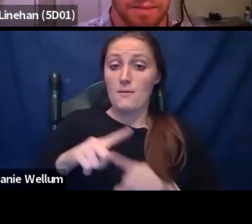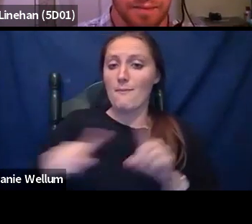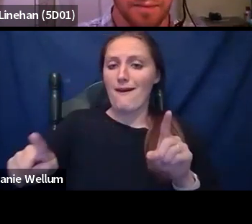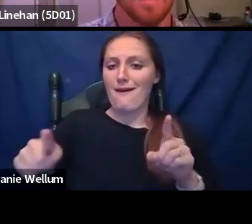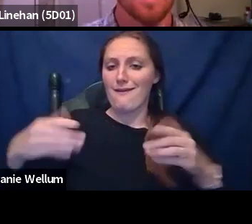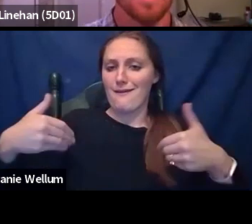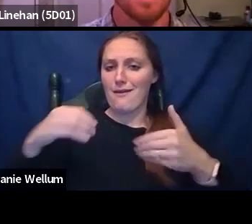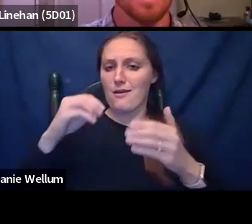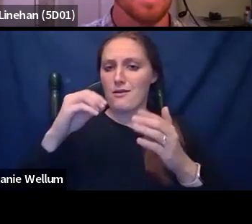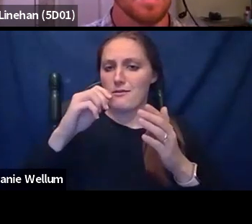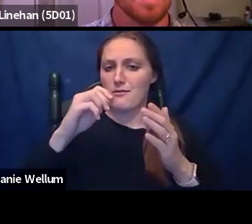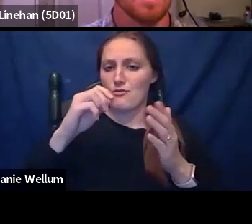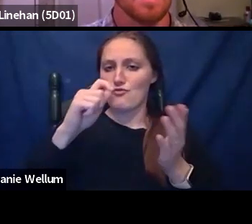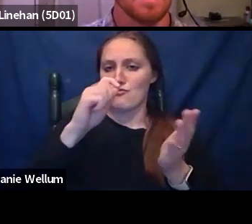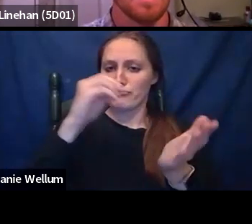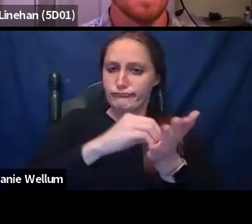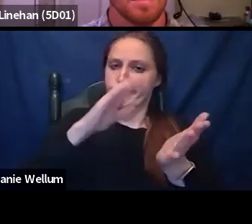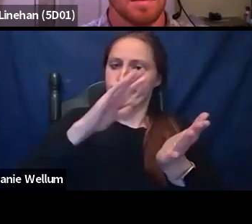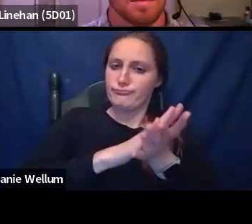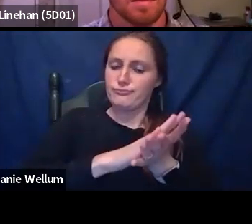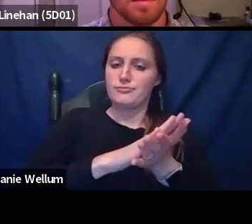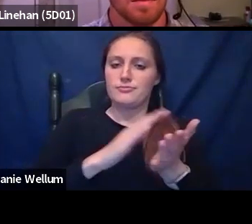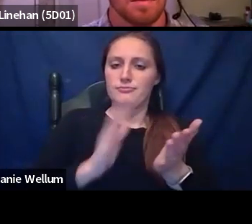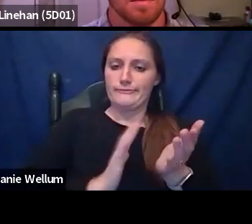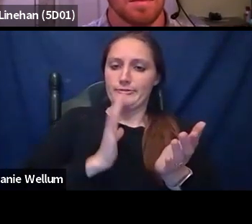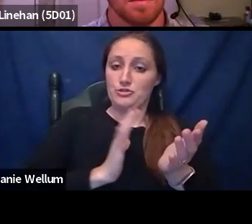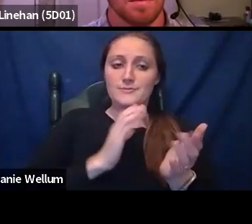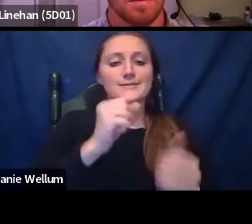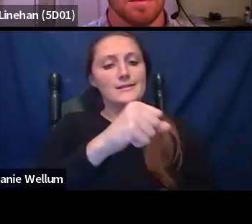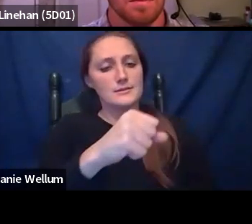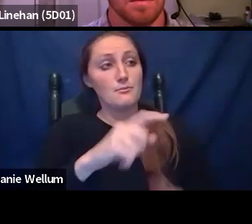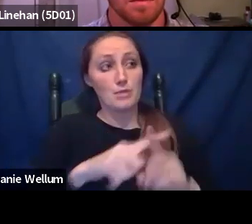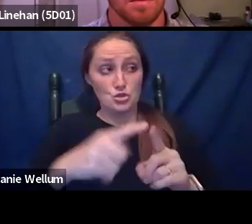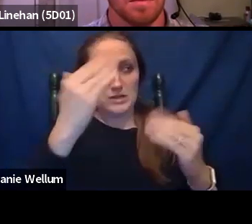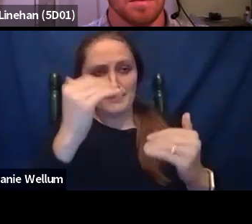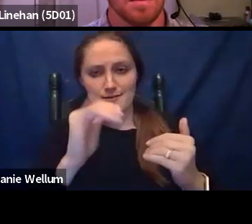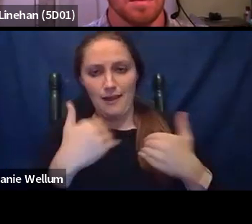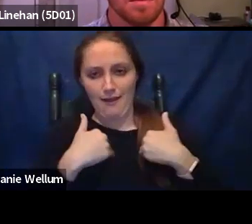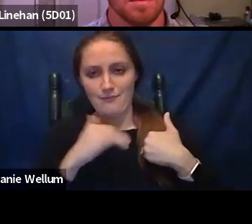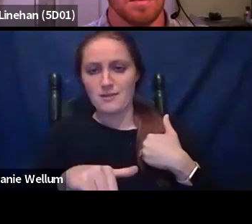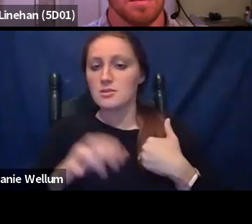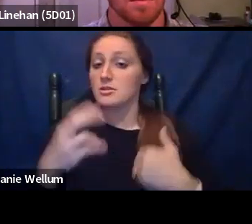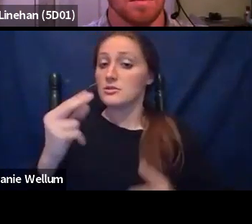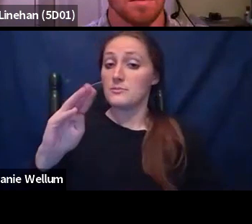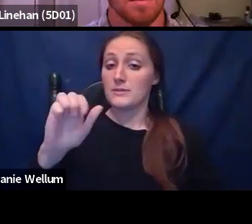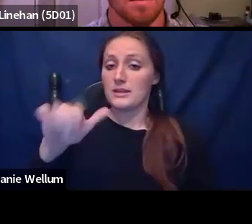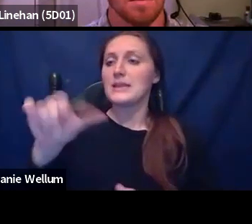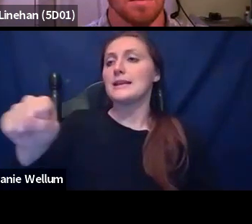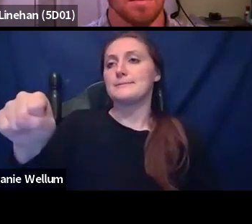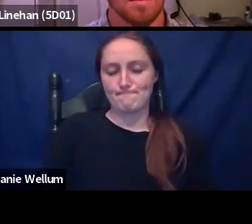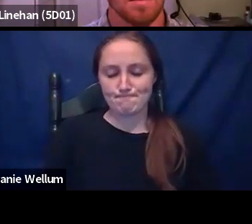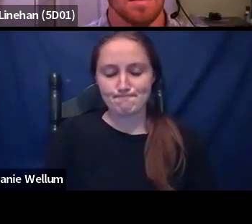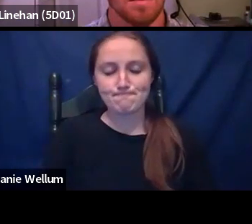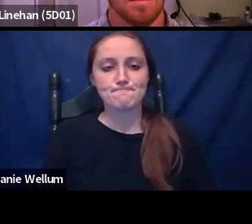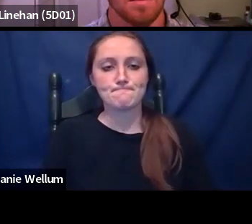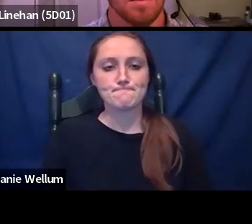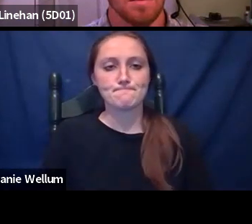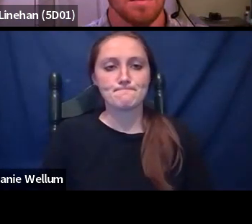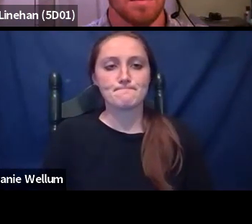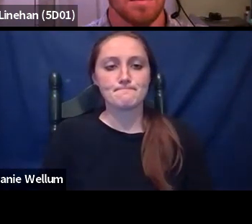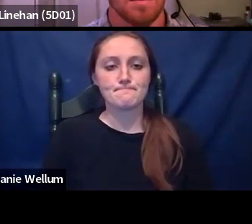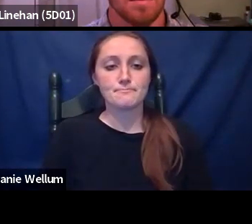in writing. Yes. Okay, and so you're expecting it. Yeah, for the chimney, yes, yes. Okay, all right. And you don't have